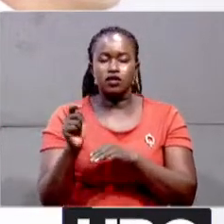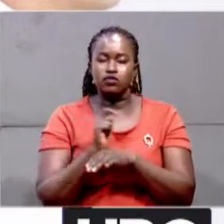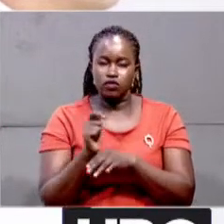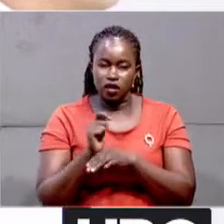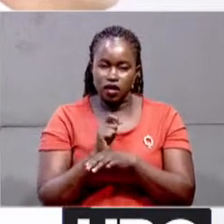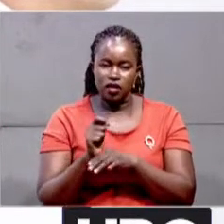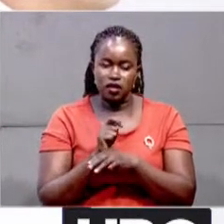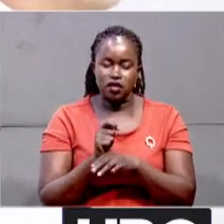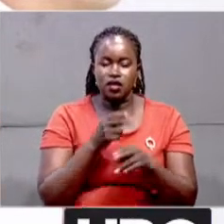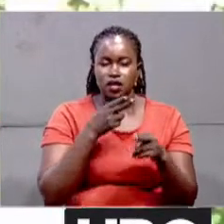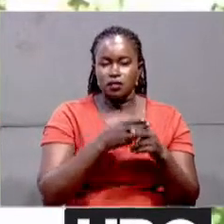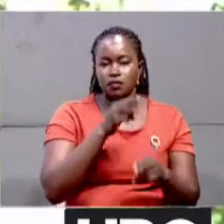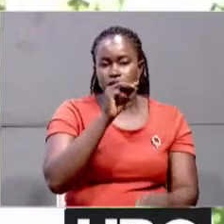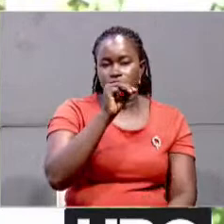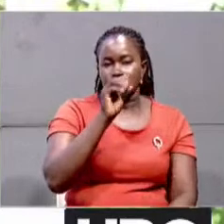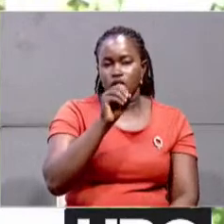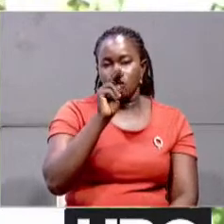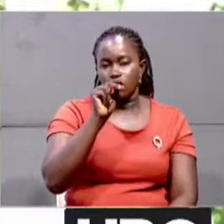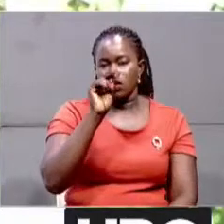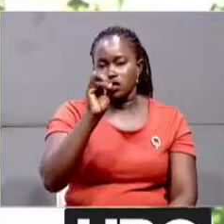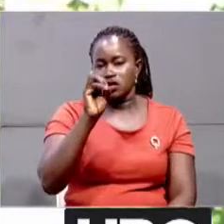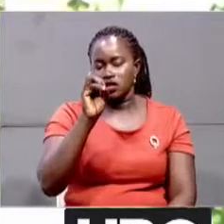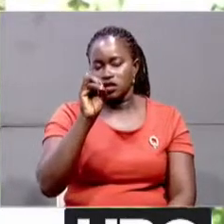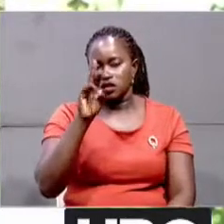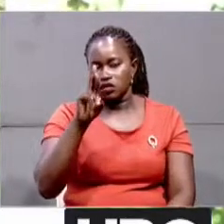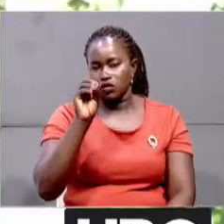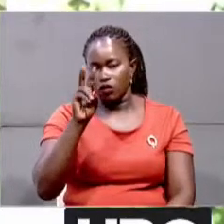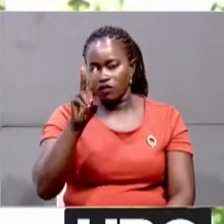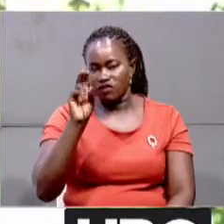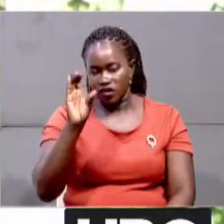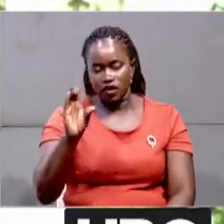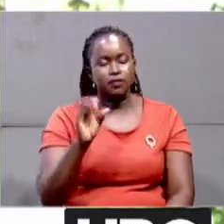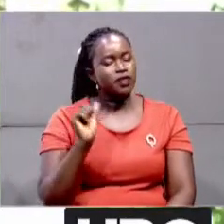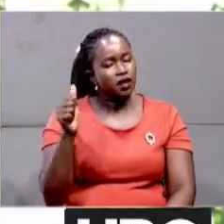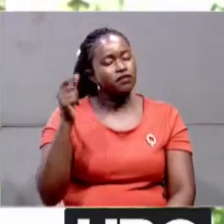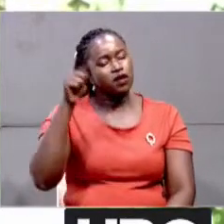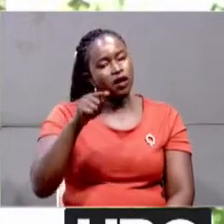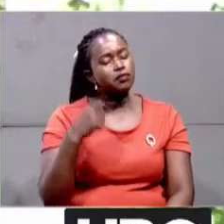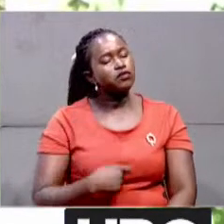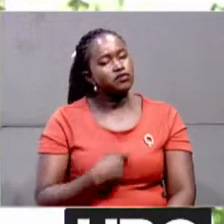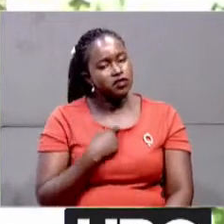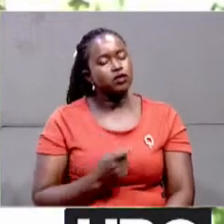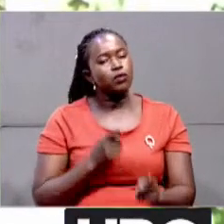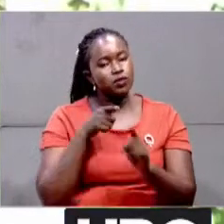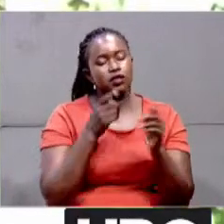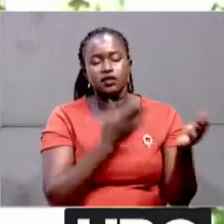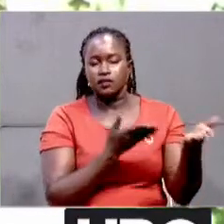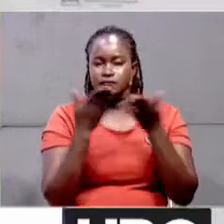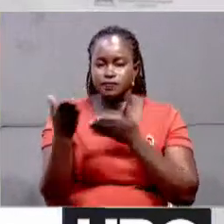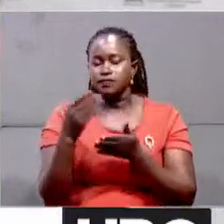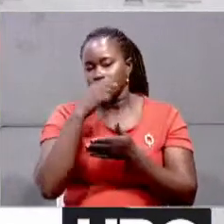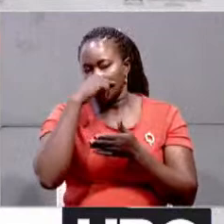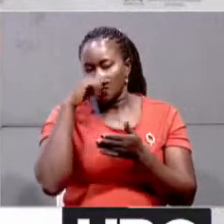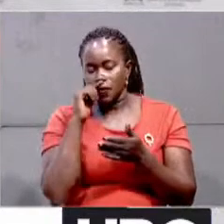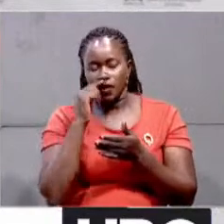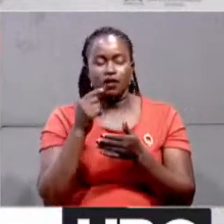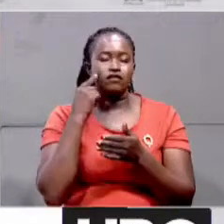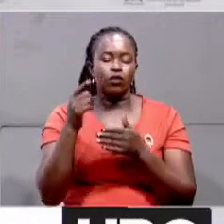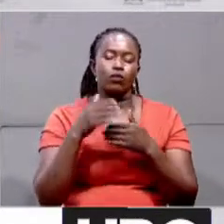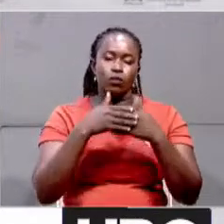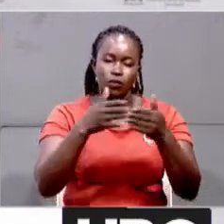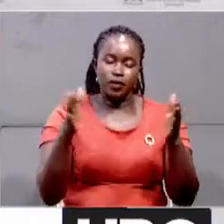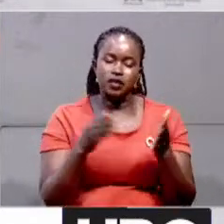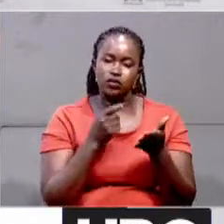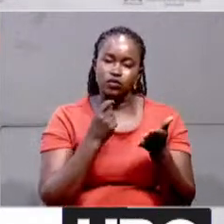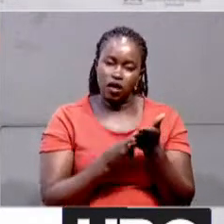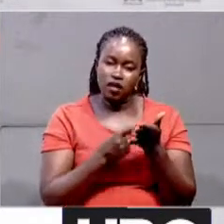Tomislav Momirovic. Part of the reasons for his visit was to invite President Museveni for the opening of